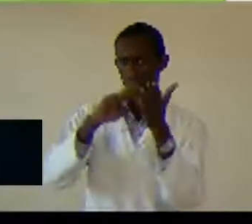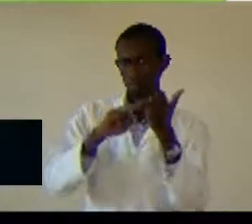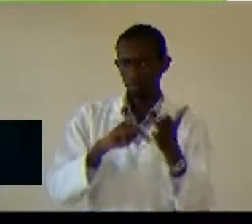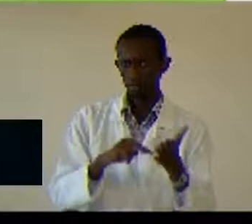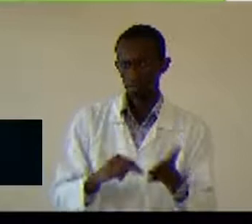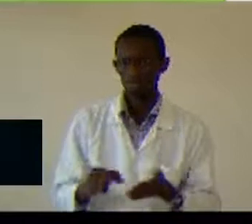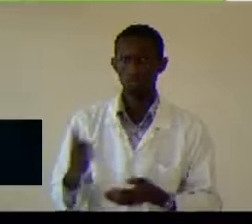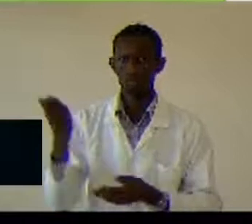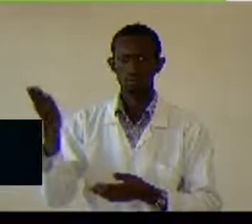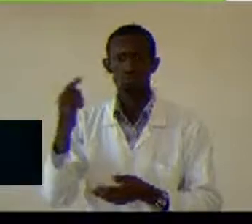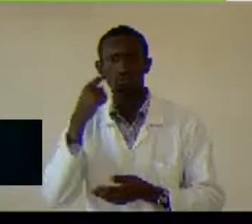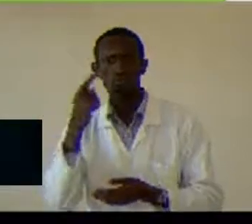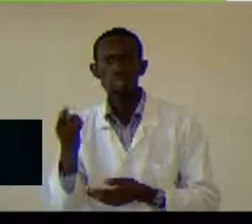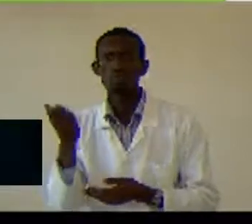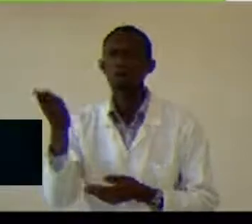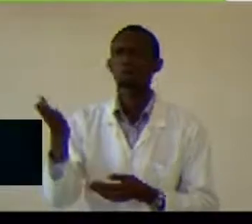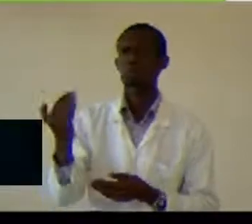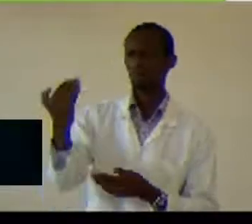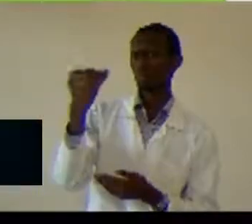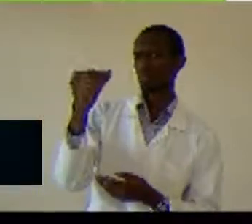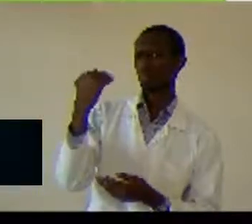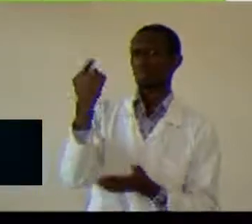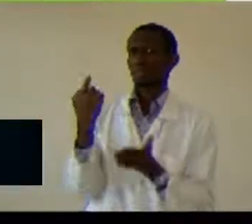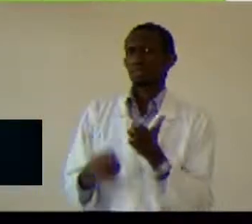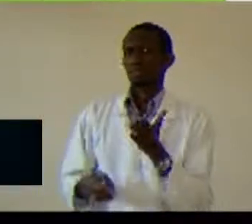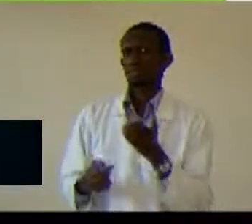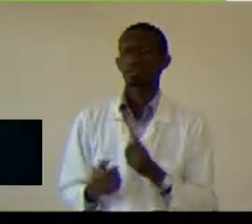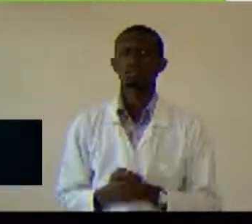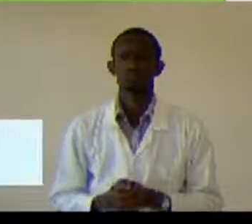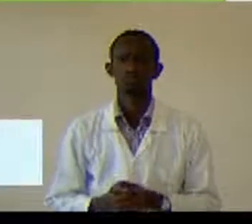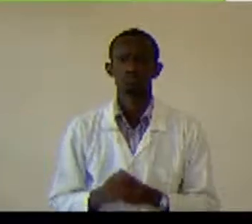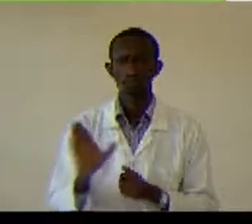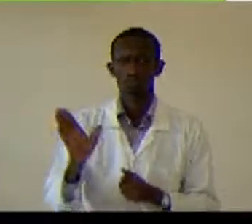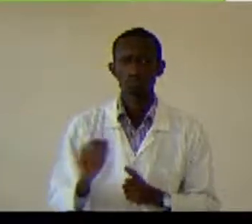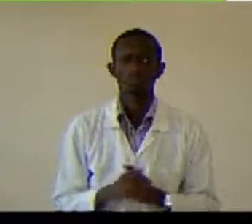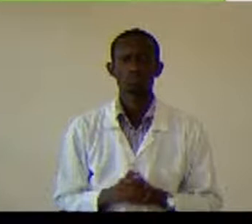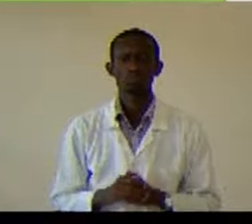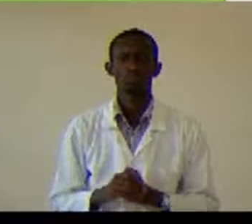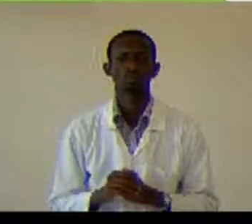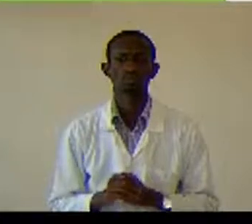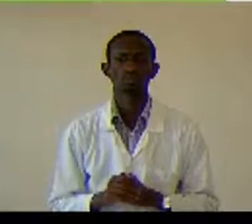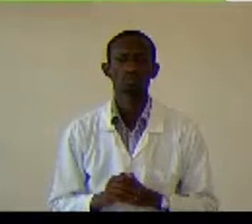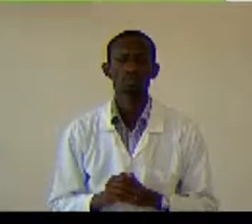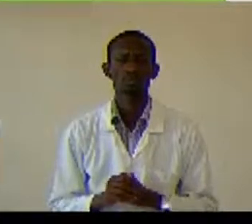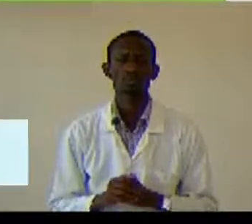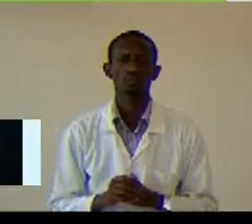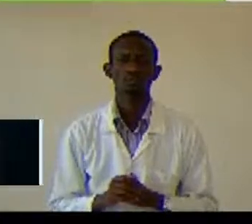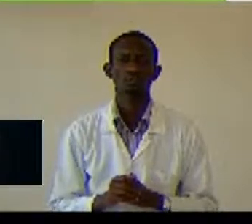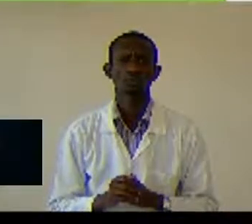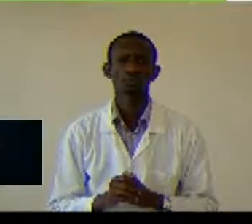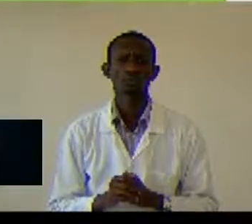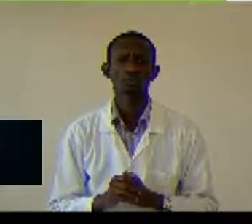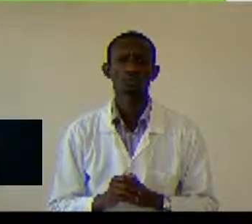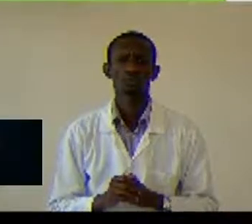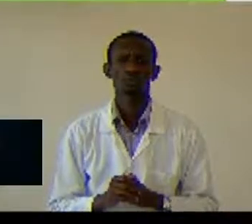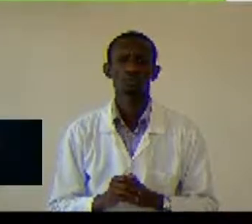activity. See what is being asked. I'm going to clear off this part. I don't think we need it anymore, so